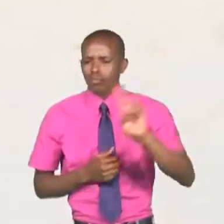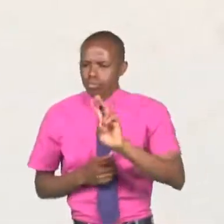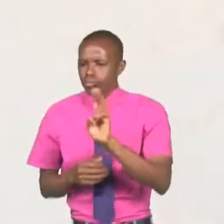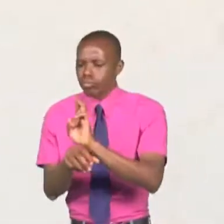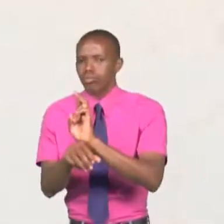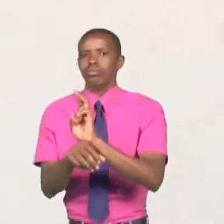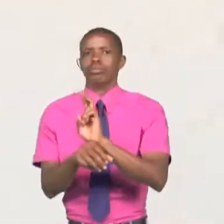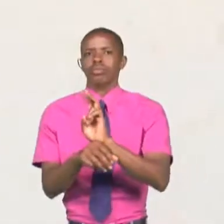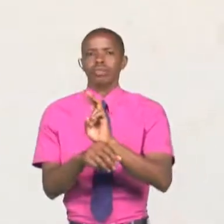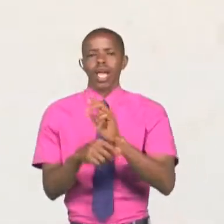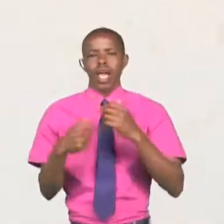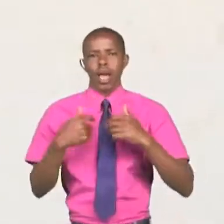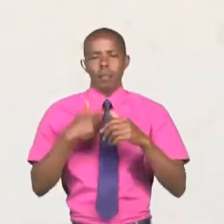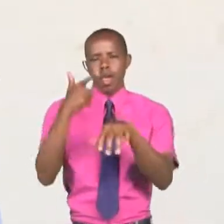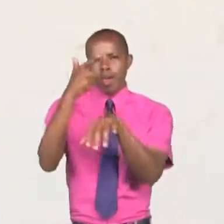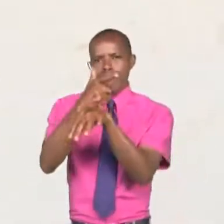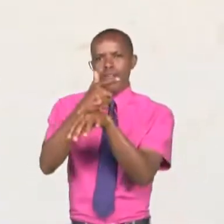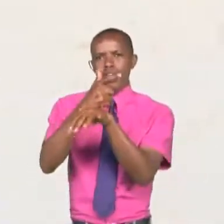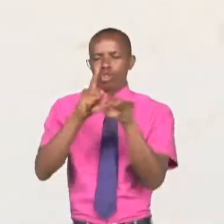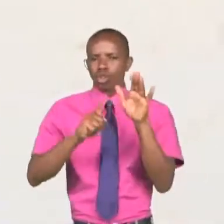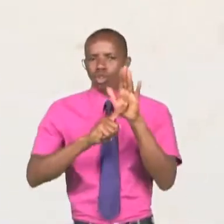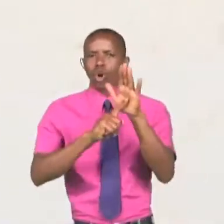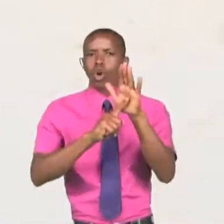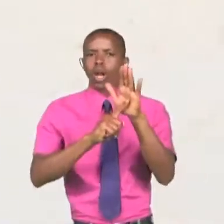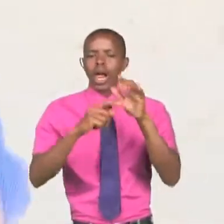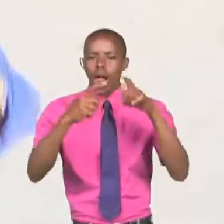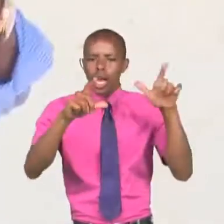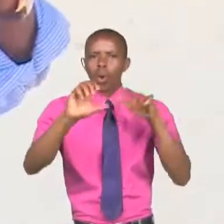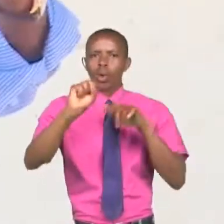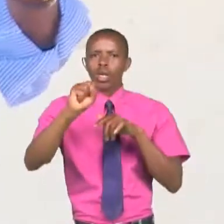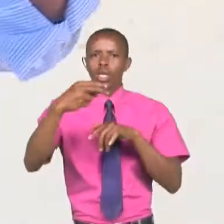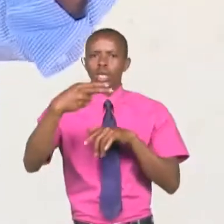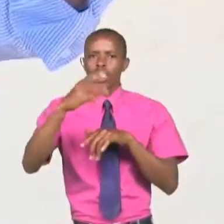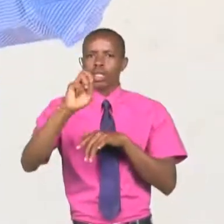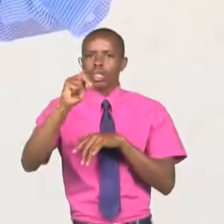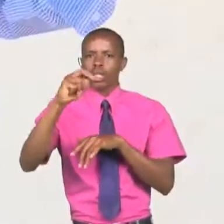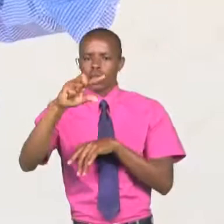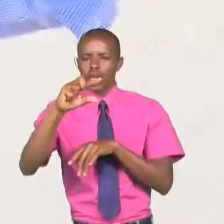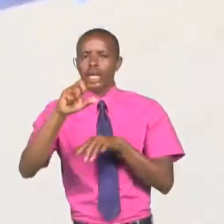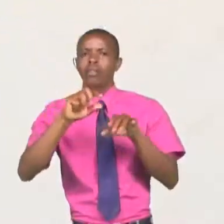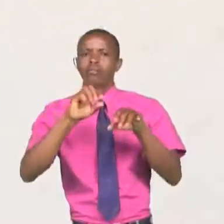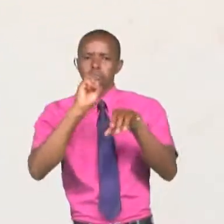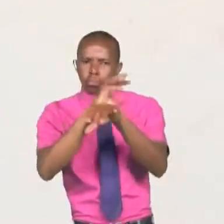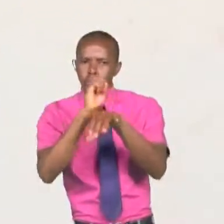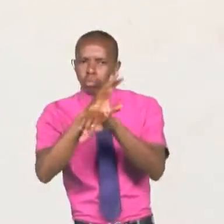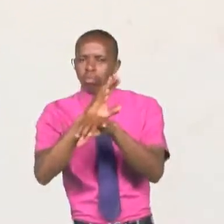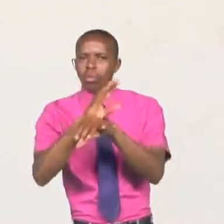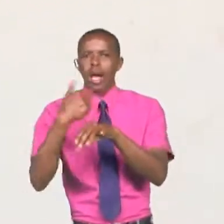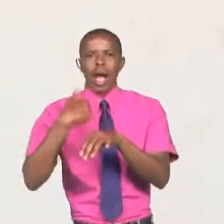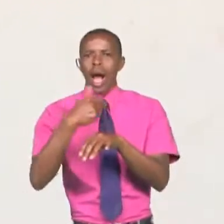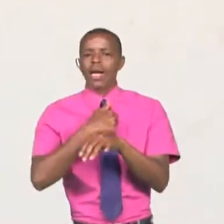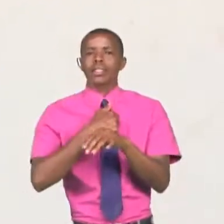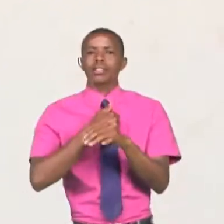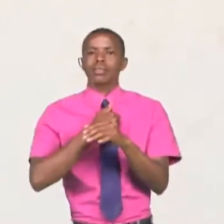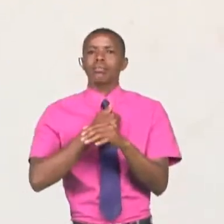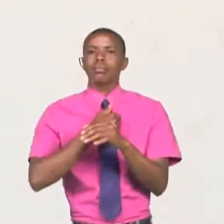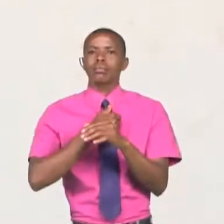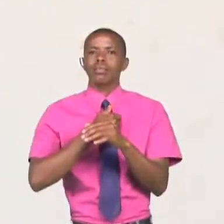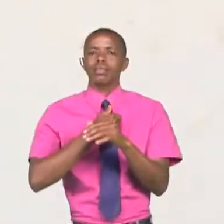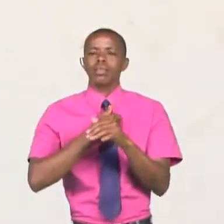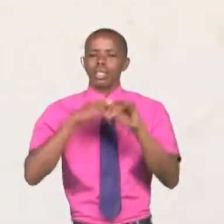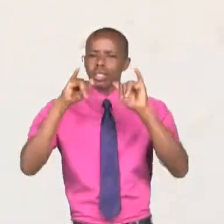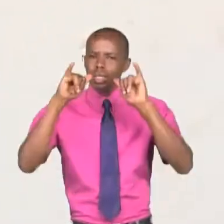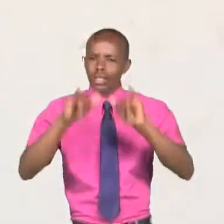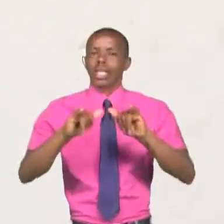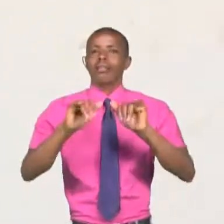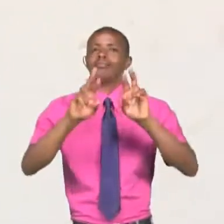Mimi nilirecord video ya Sheng, ya vijana, nikiwaambia kuhusu ya kwamba tukae rada.